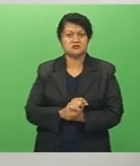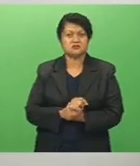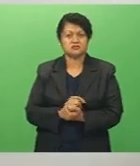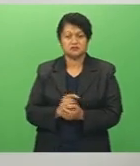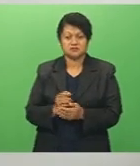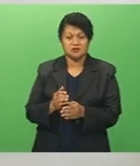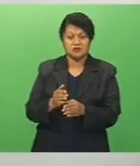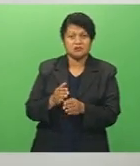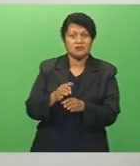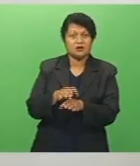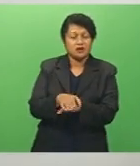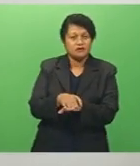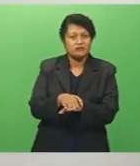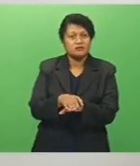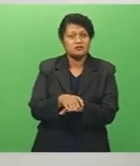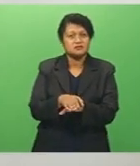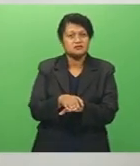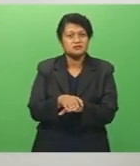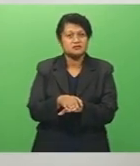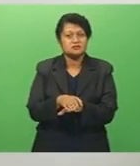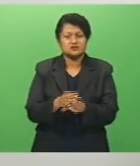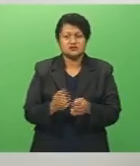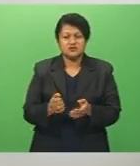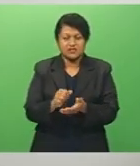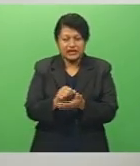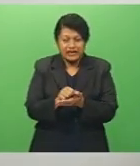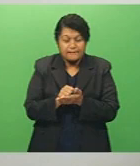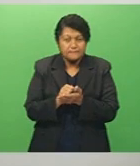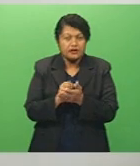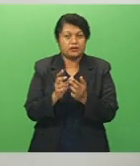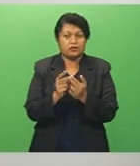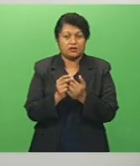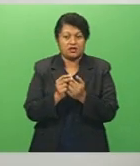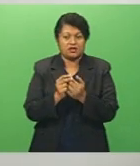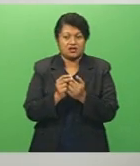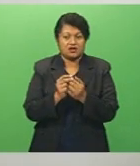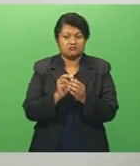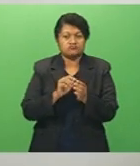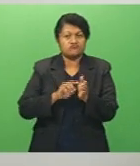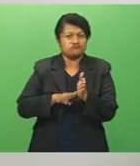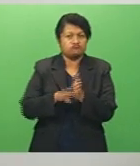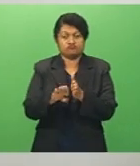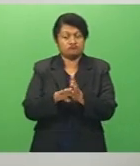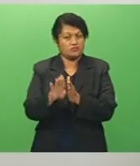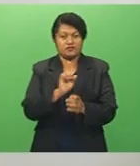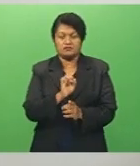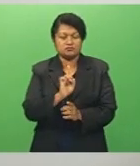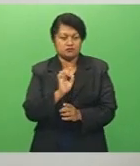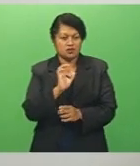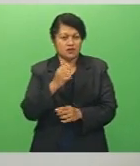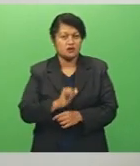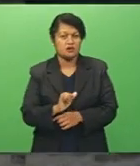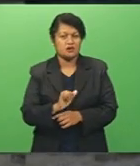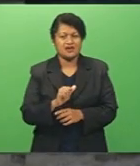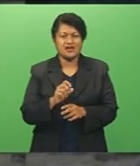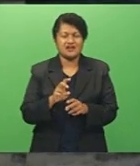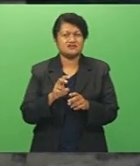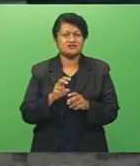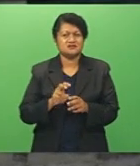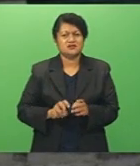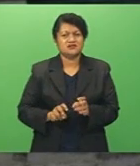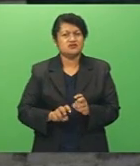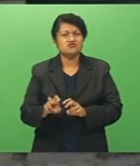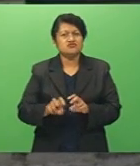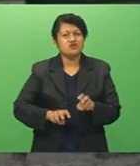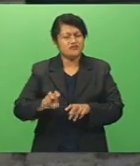them to keeping within speed limits, adhering to all traffic requirements, we